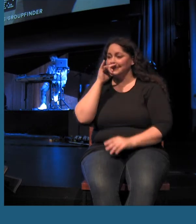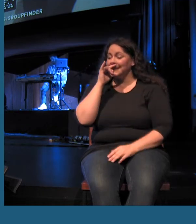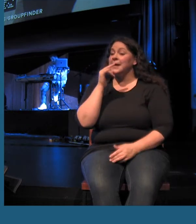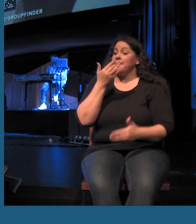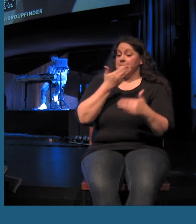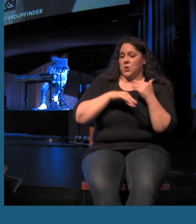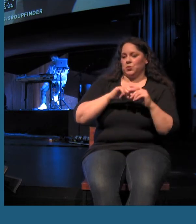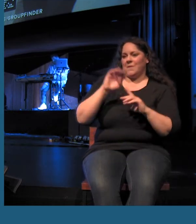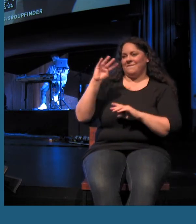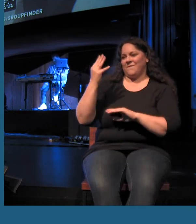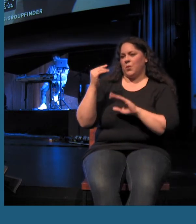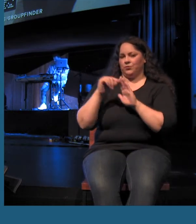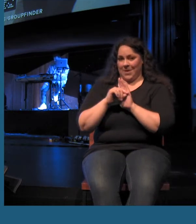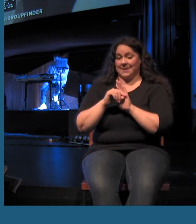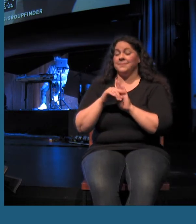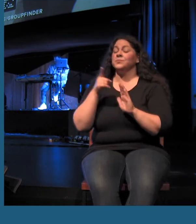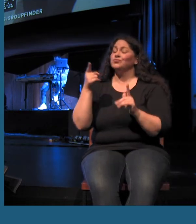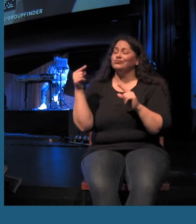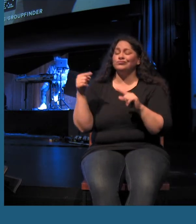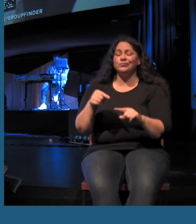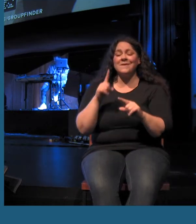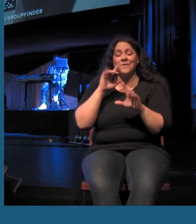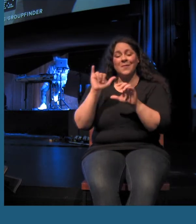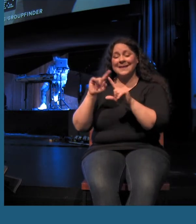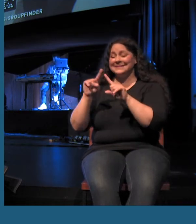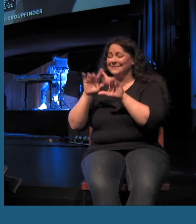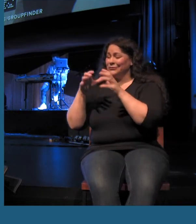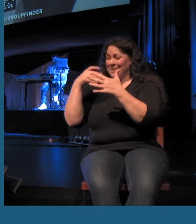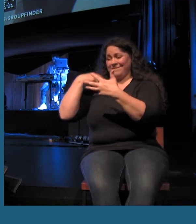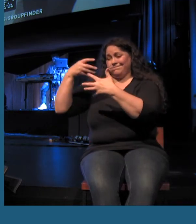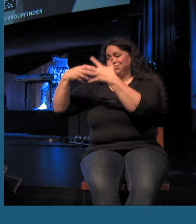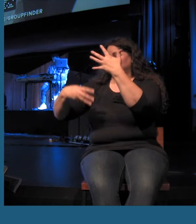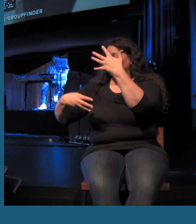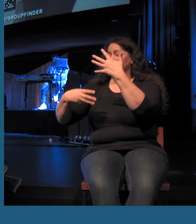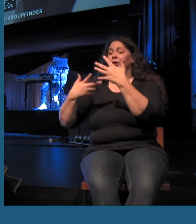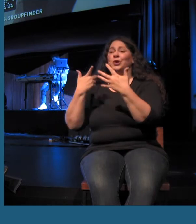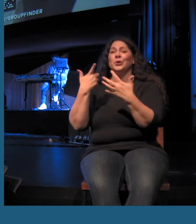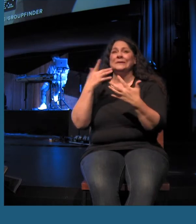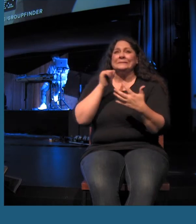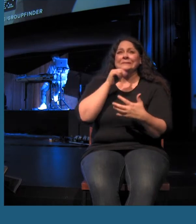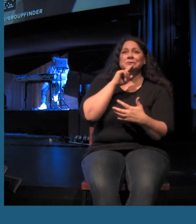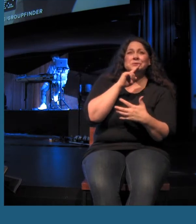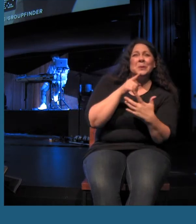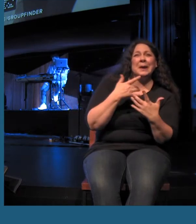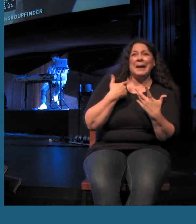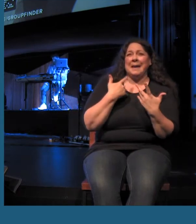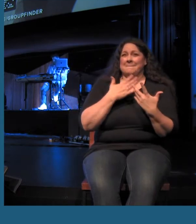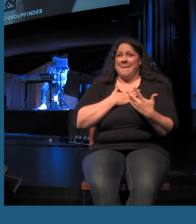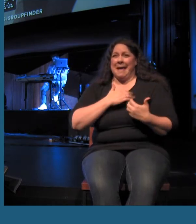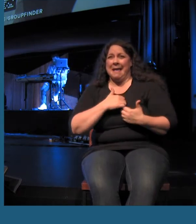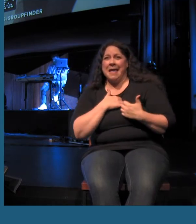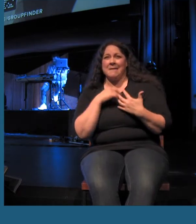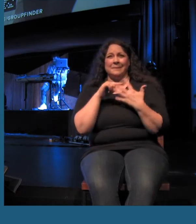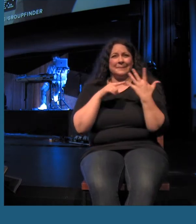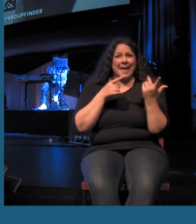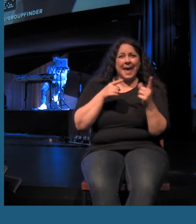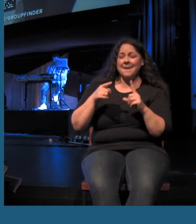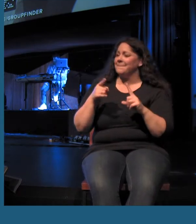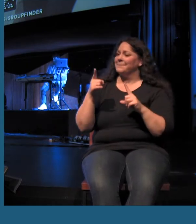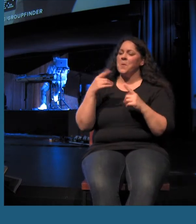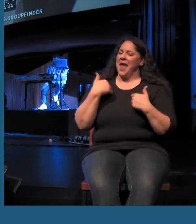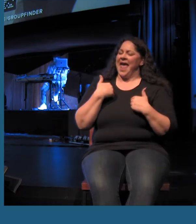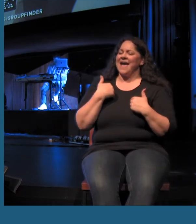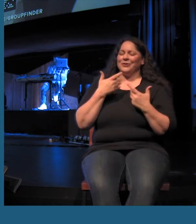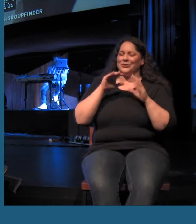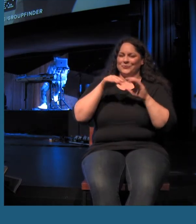to come and check them out. There's so many different things. It doesn't matter what you're looking for, what stage of life you're in. We've got something for you.